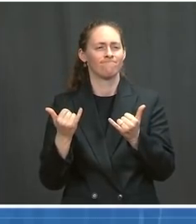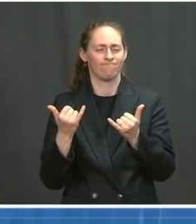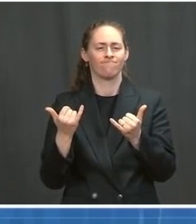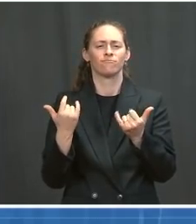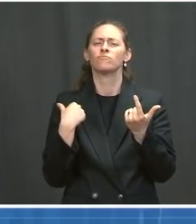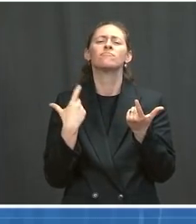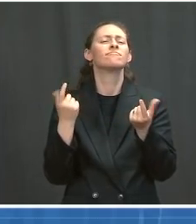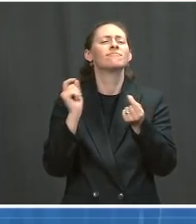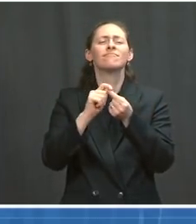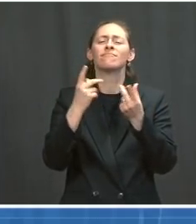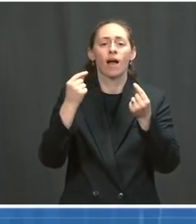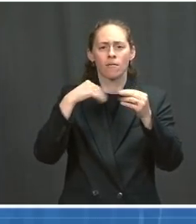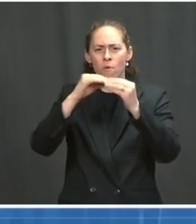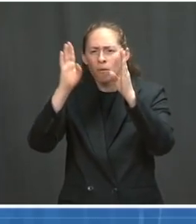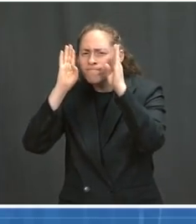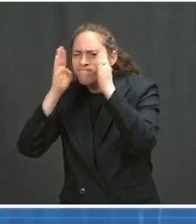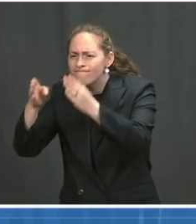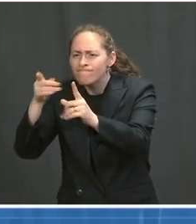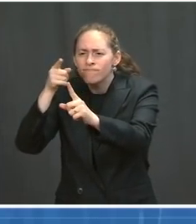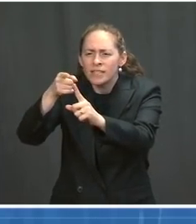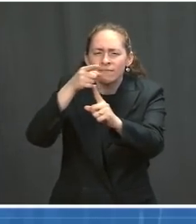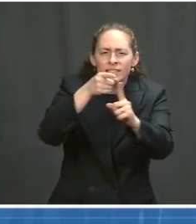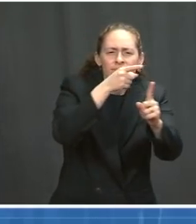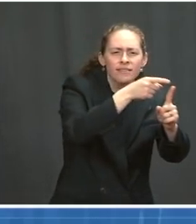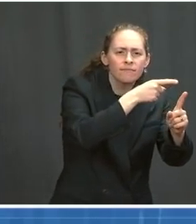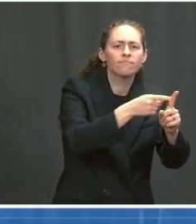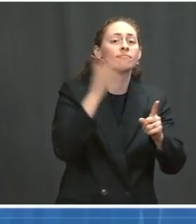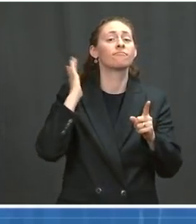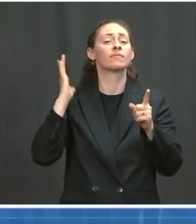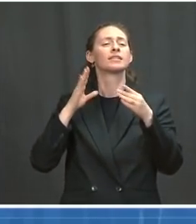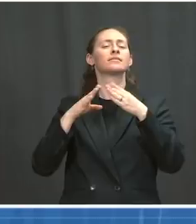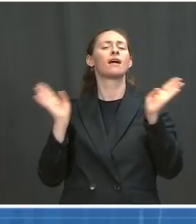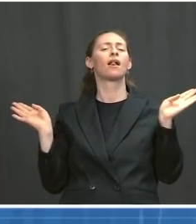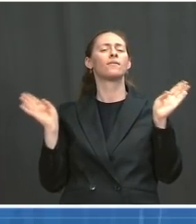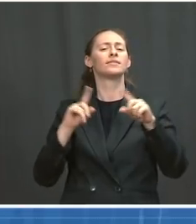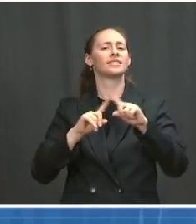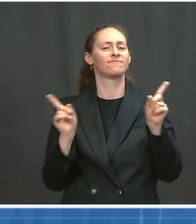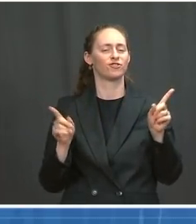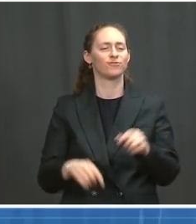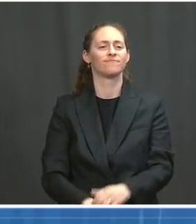Earlier this week, the president set a new goal for this next phase of the vaccination program: